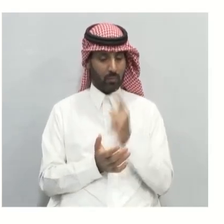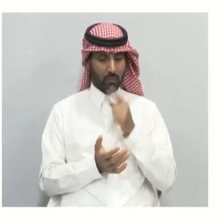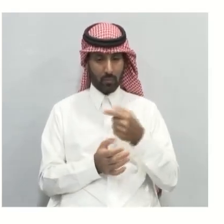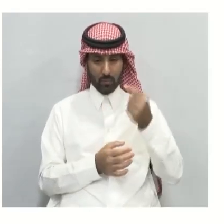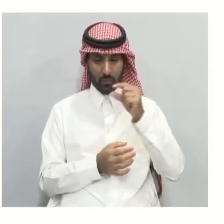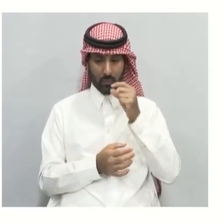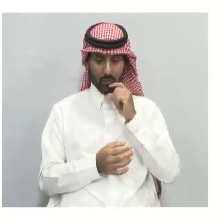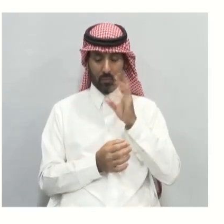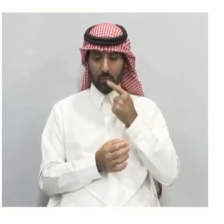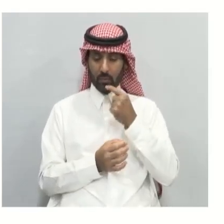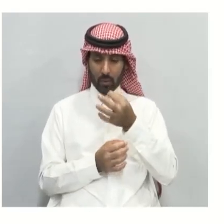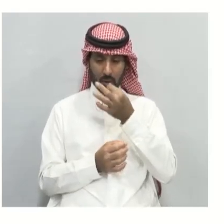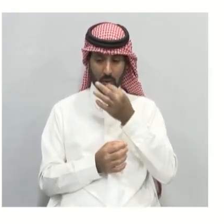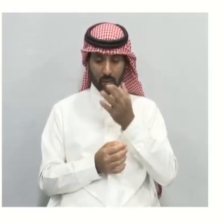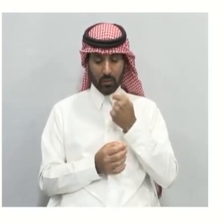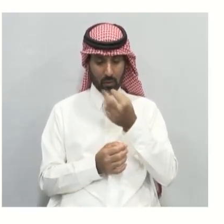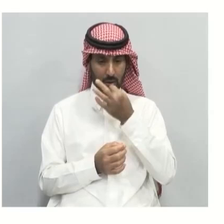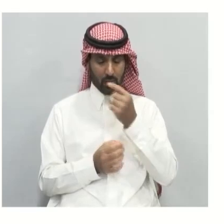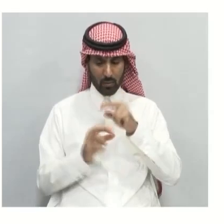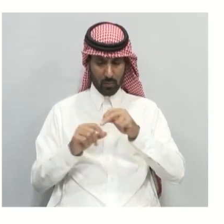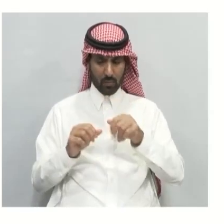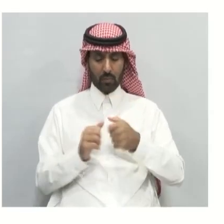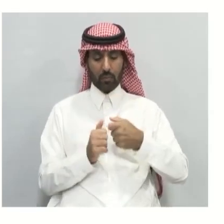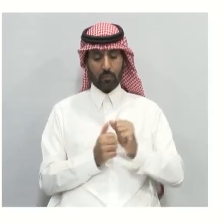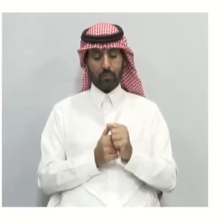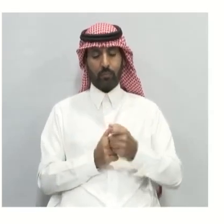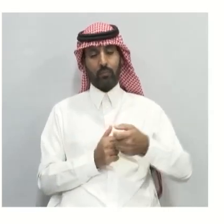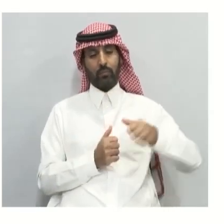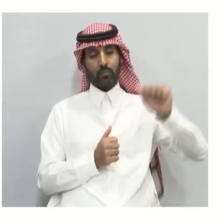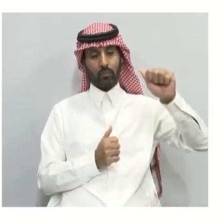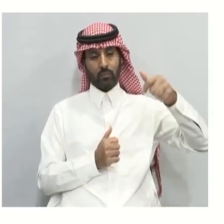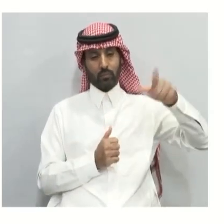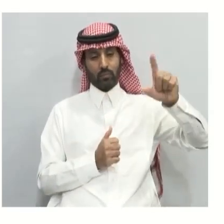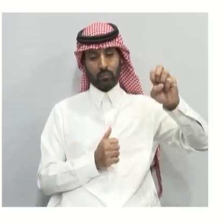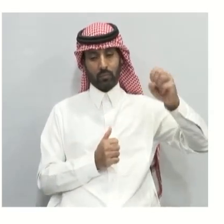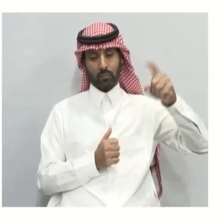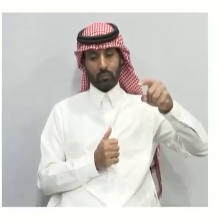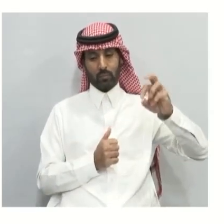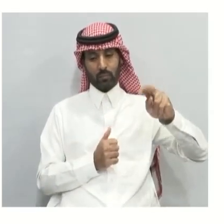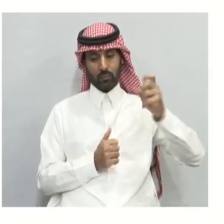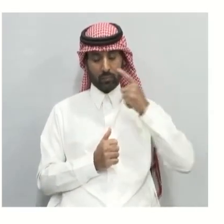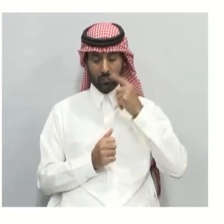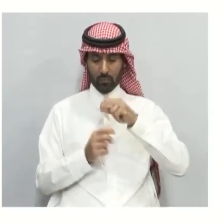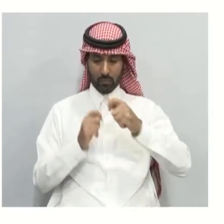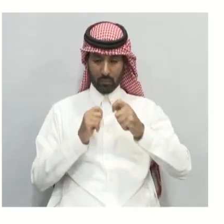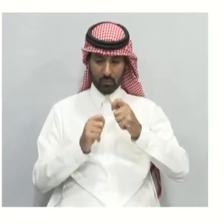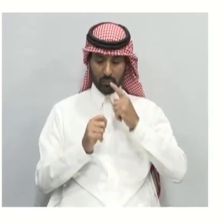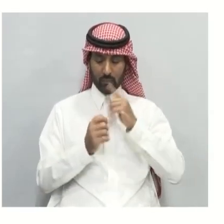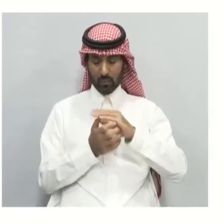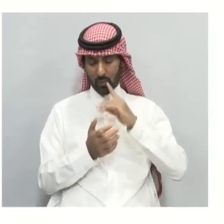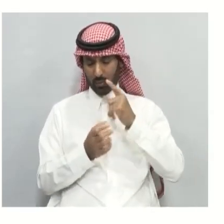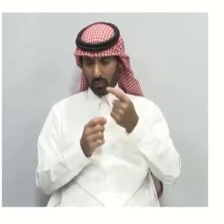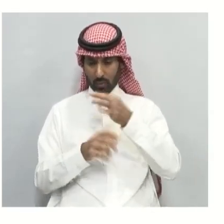Dr. Alexander Fleming hadn't discovered penicillin in 1928, millions of people would have